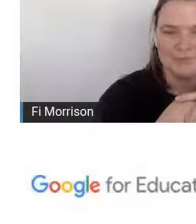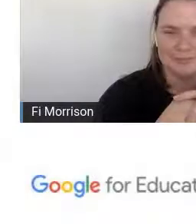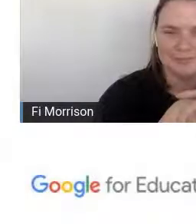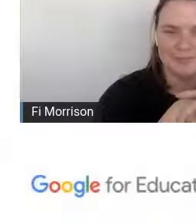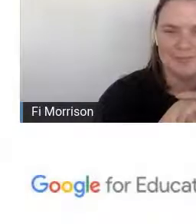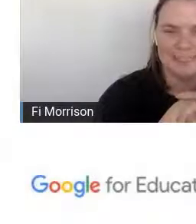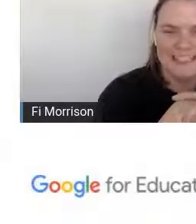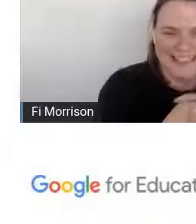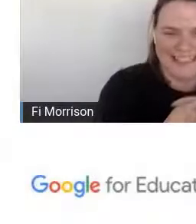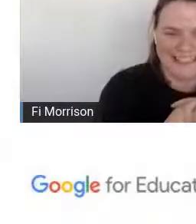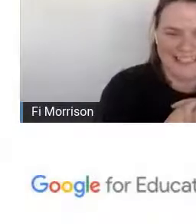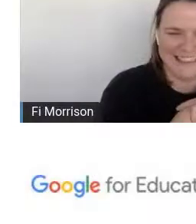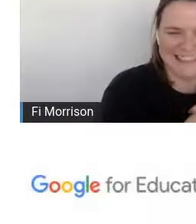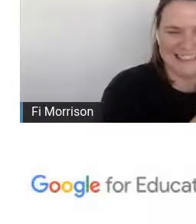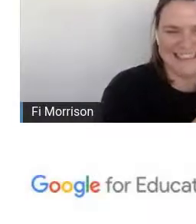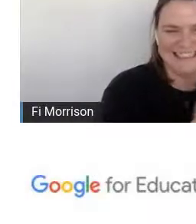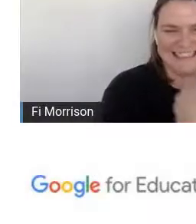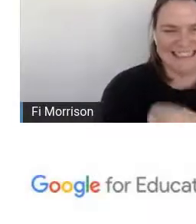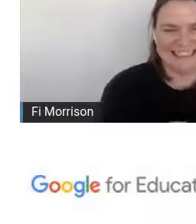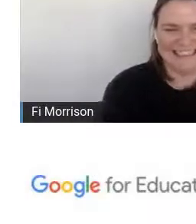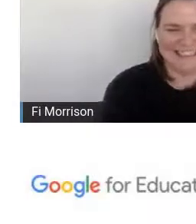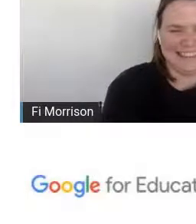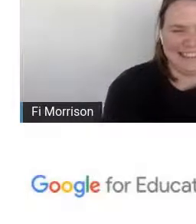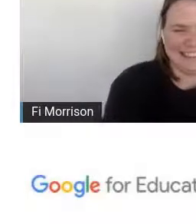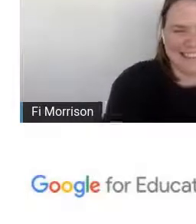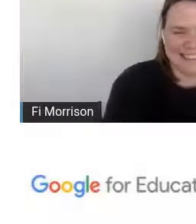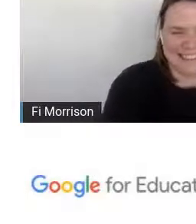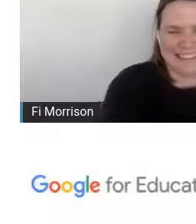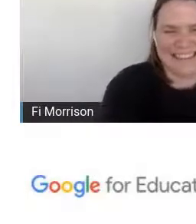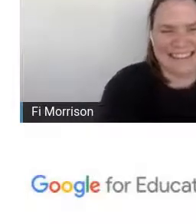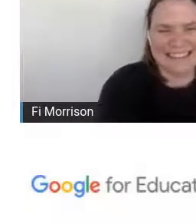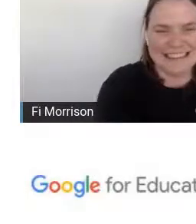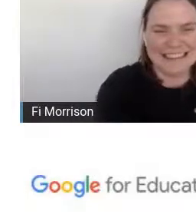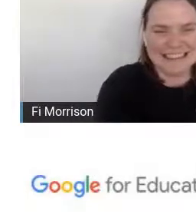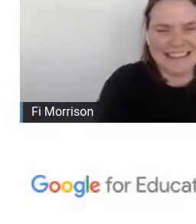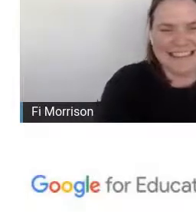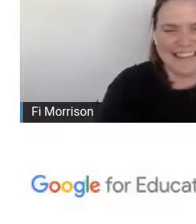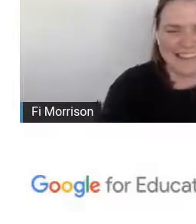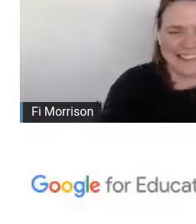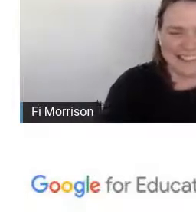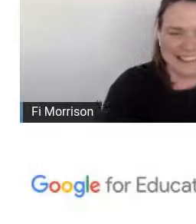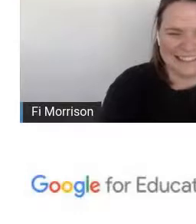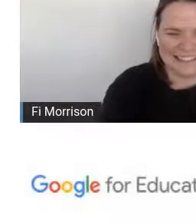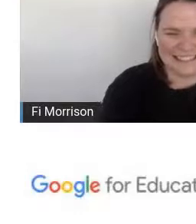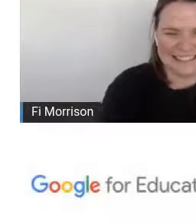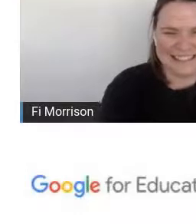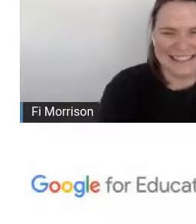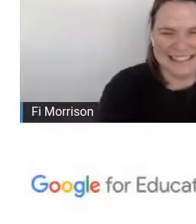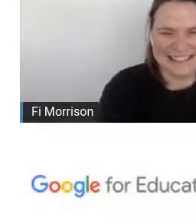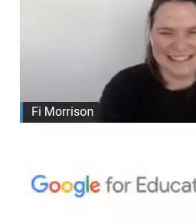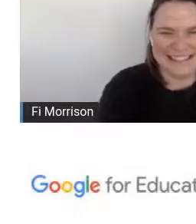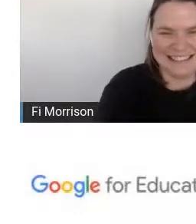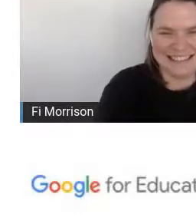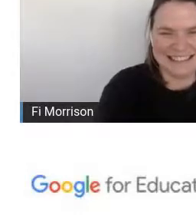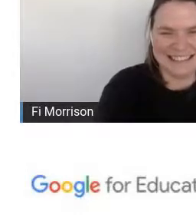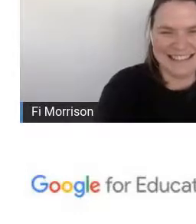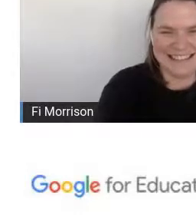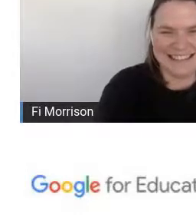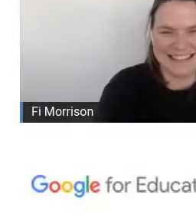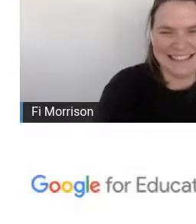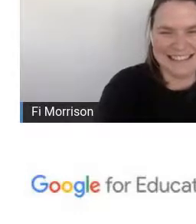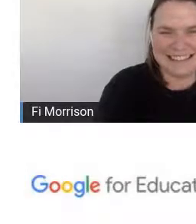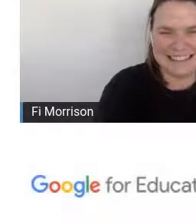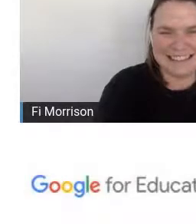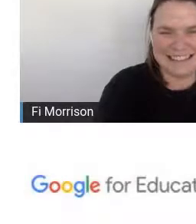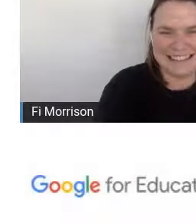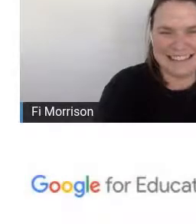ages. You're modeling the learning there. You're modeling the learning, show them how cool it is, and they'll pick it up and run with it. So great. Excellent. I think this is the part where